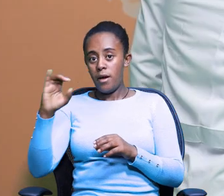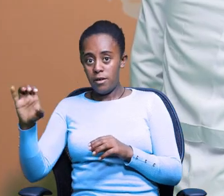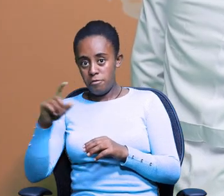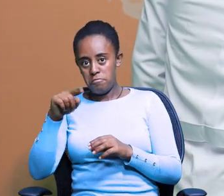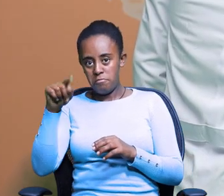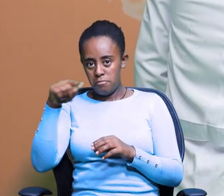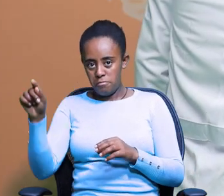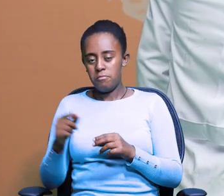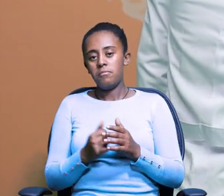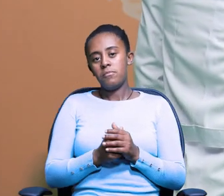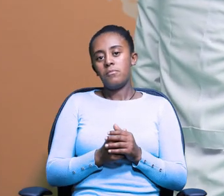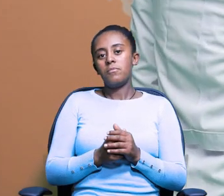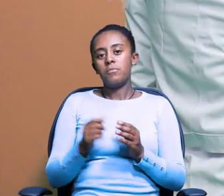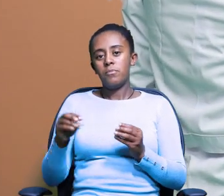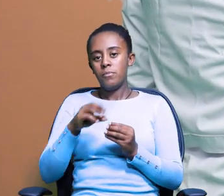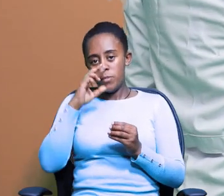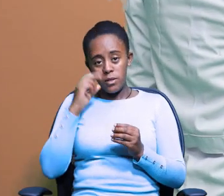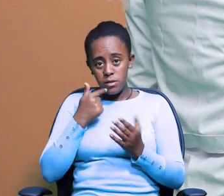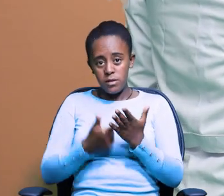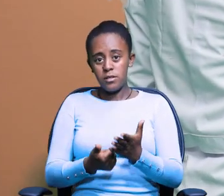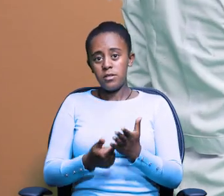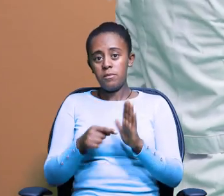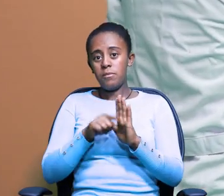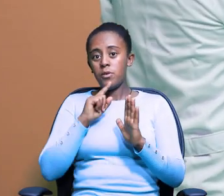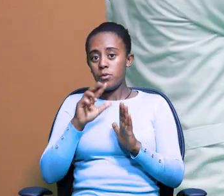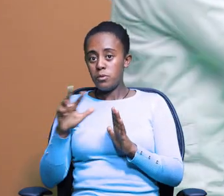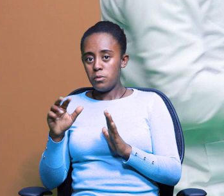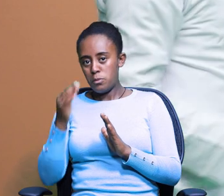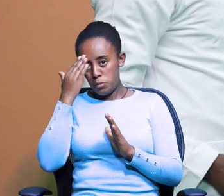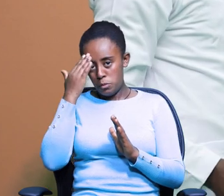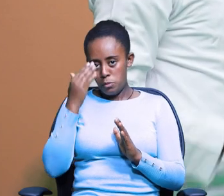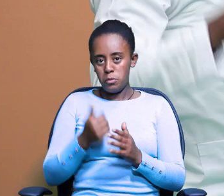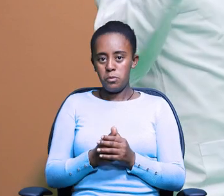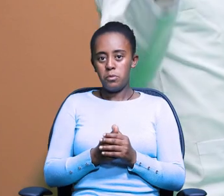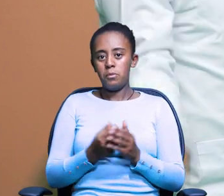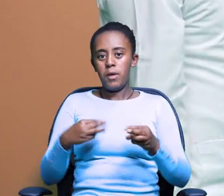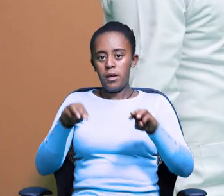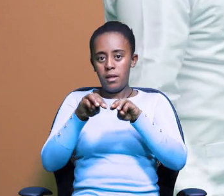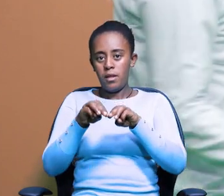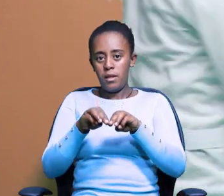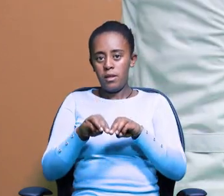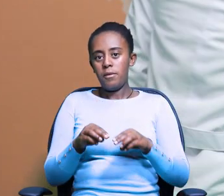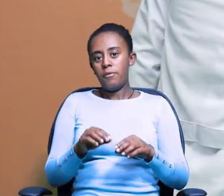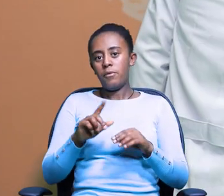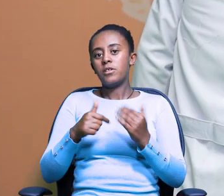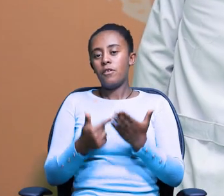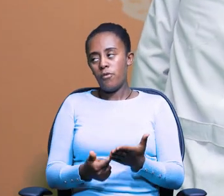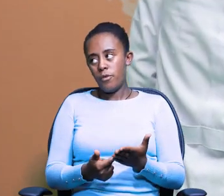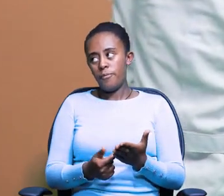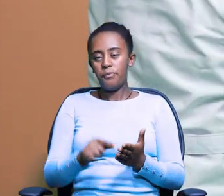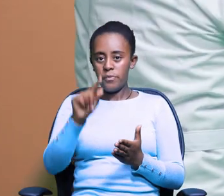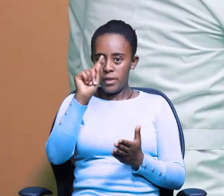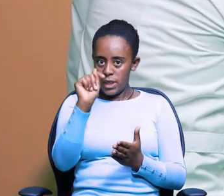minus 7 plus 3. Because Z is minus, Z is 3. You know the unit of magnetic field is what? Tesla. Therefore,